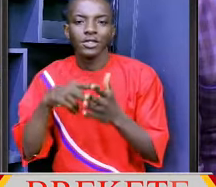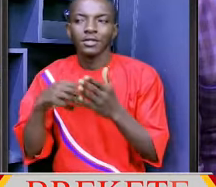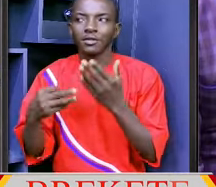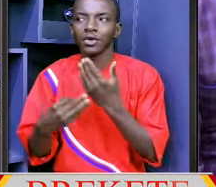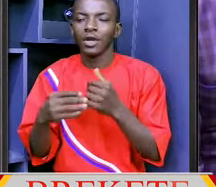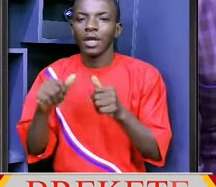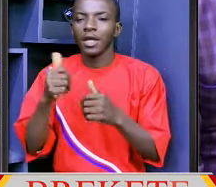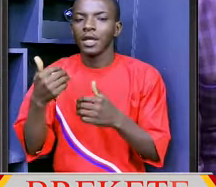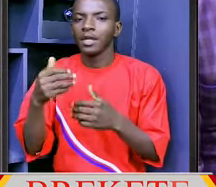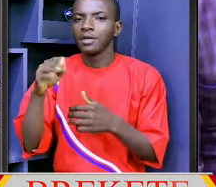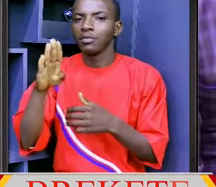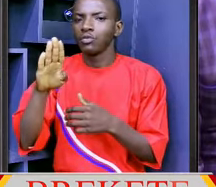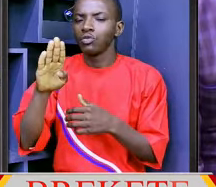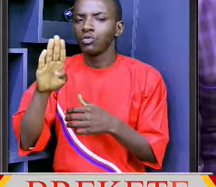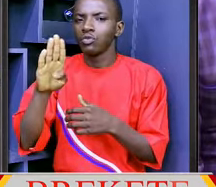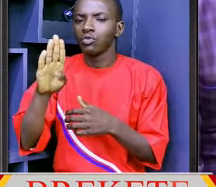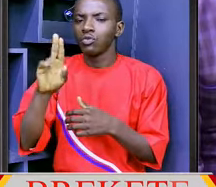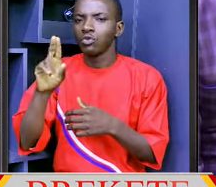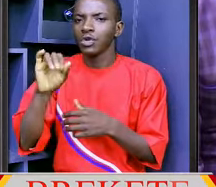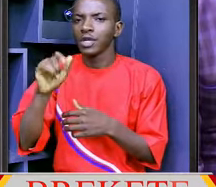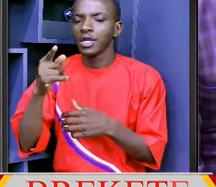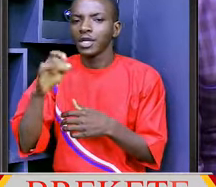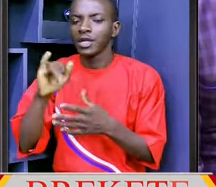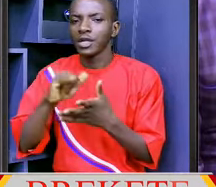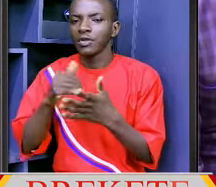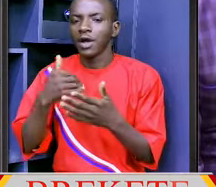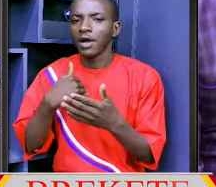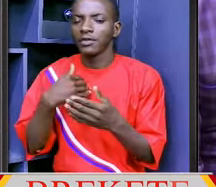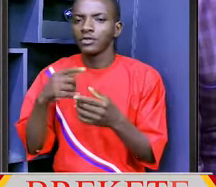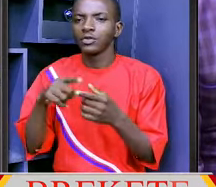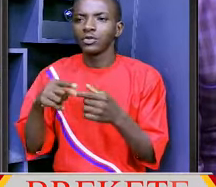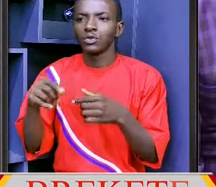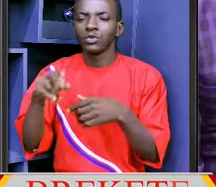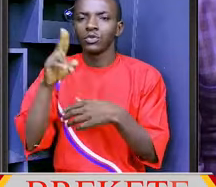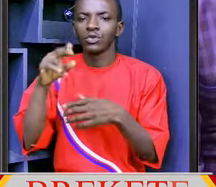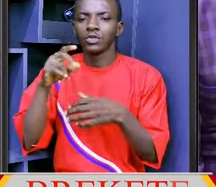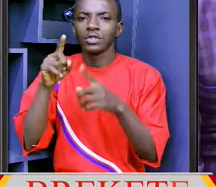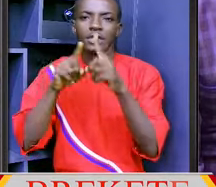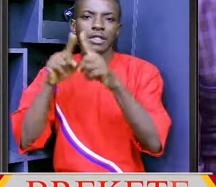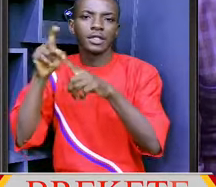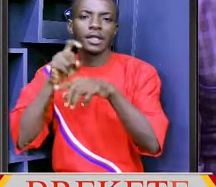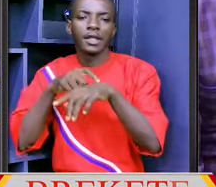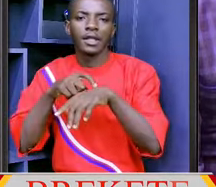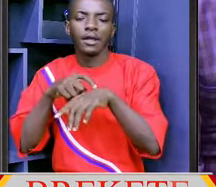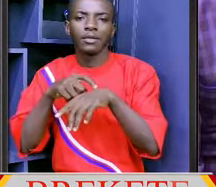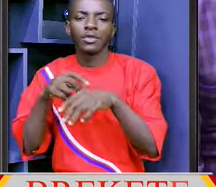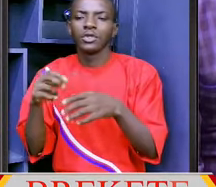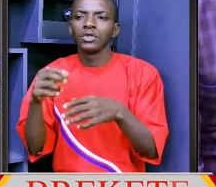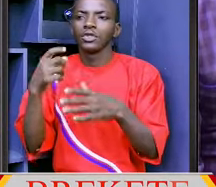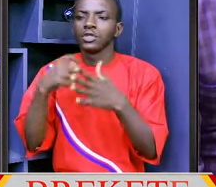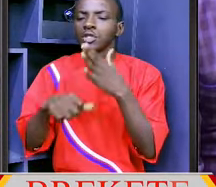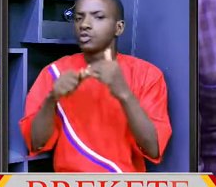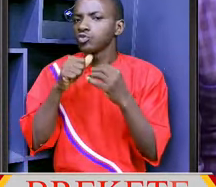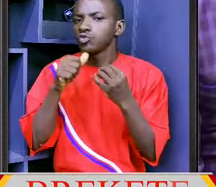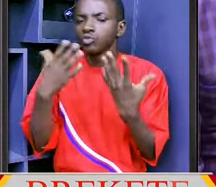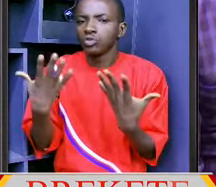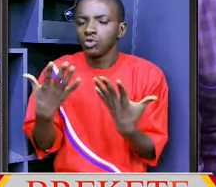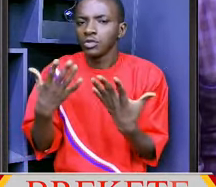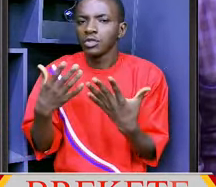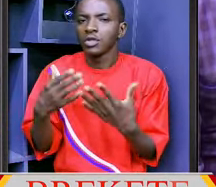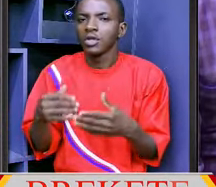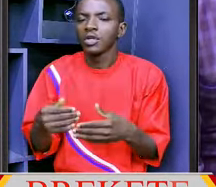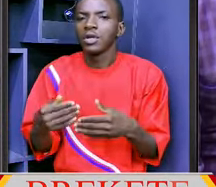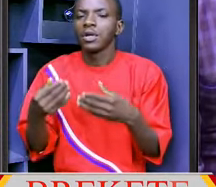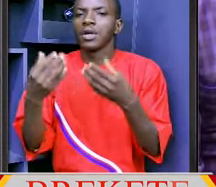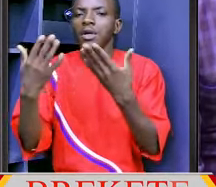And any bouquet where you dey use for this for Star Times, once you recharge 2 months, we go carry you